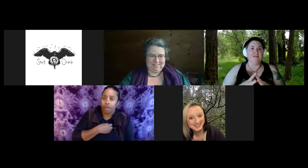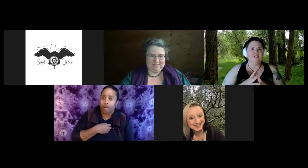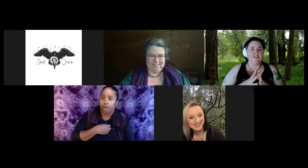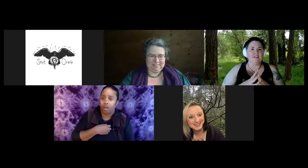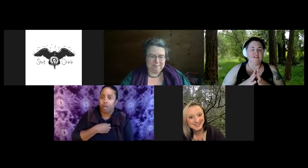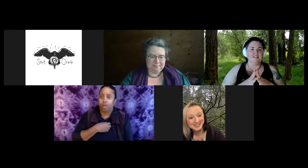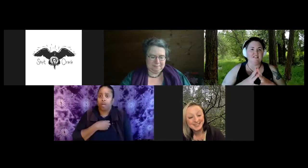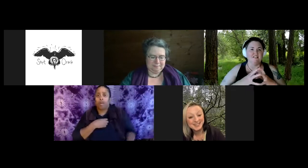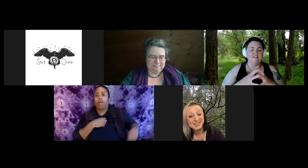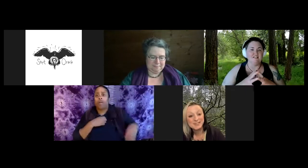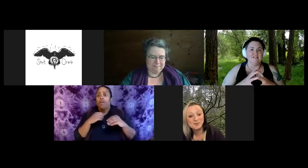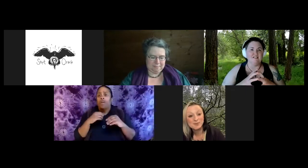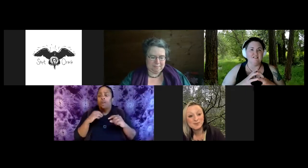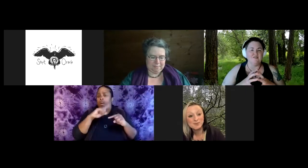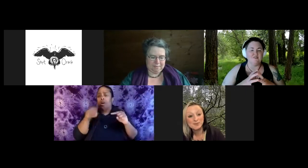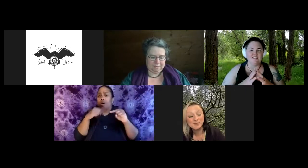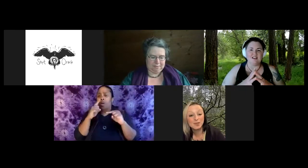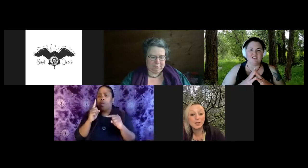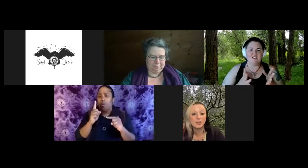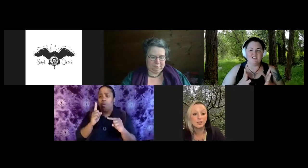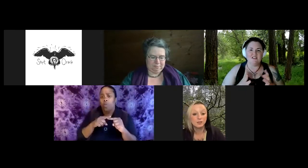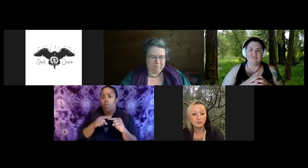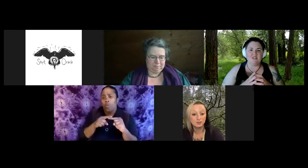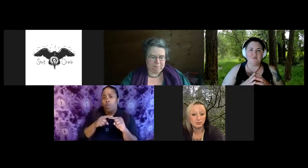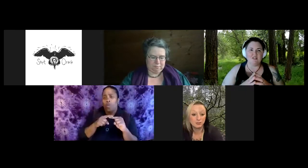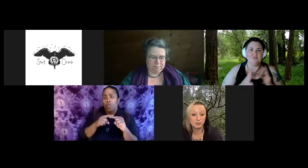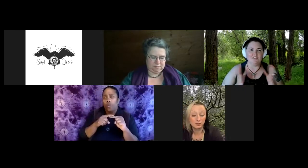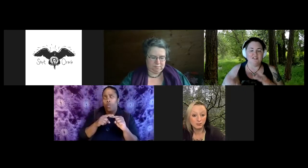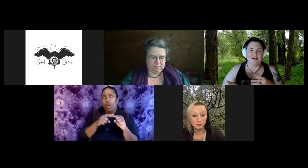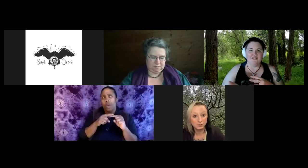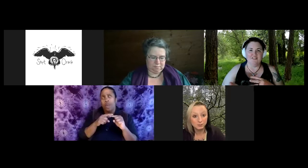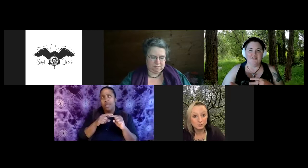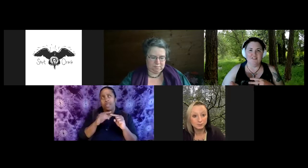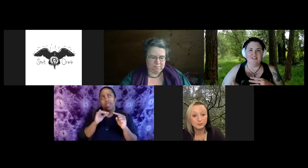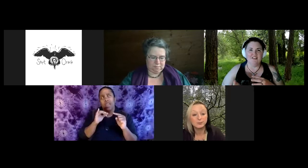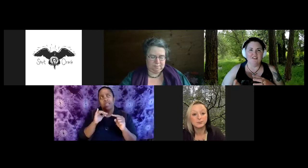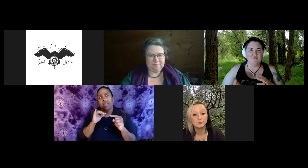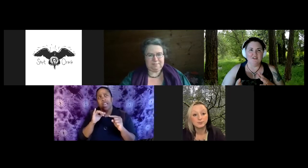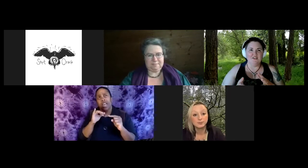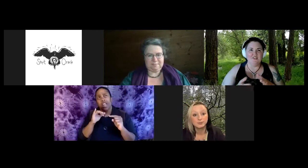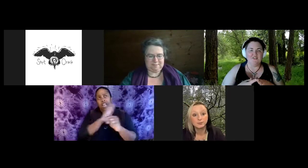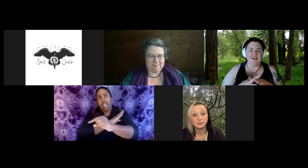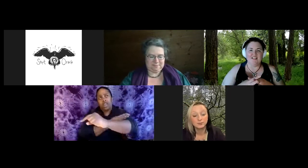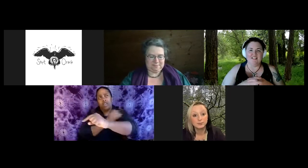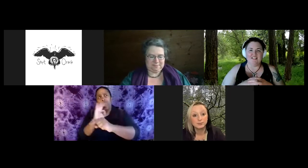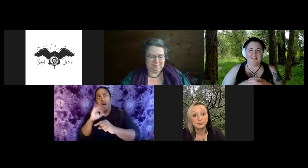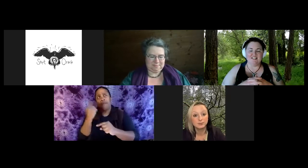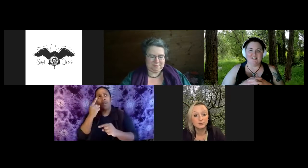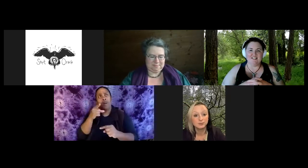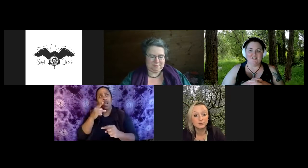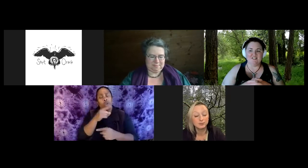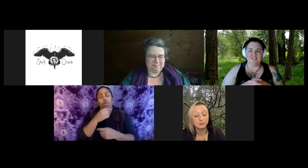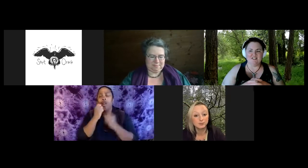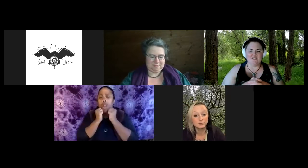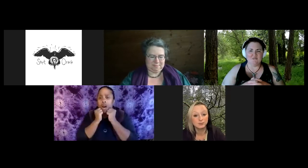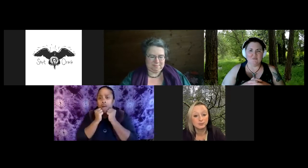Oh, But when it's the energy of somebody you love, what you'll find is